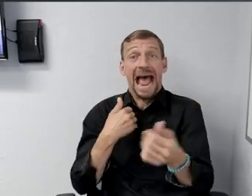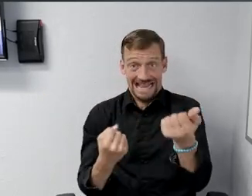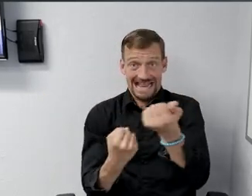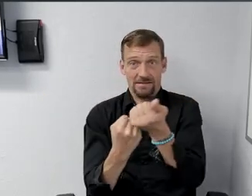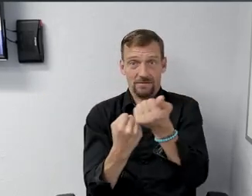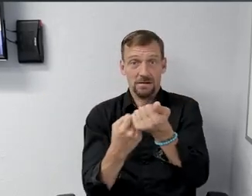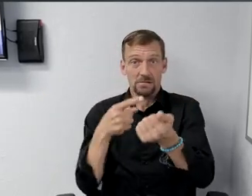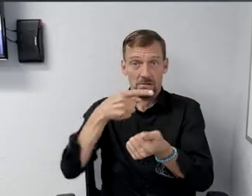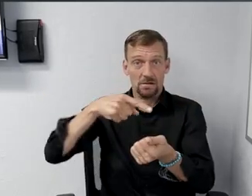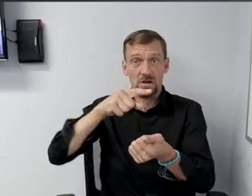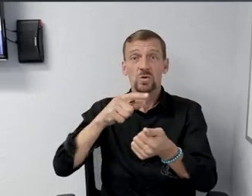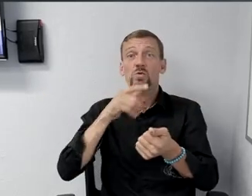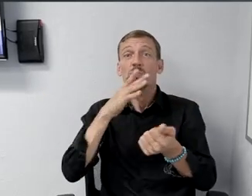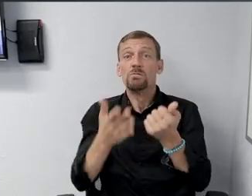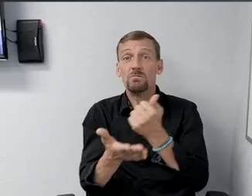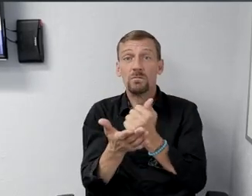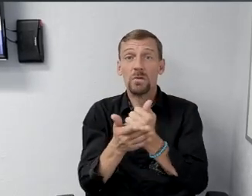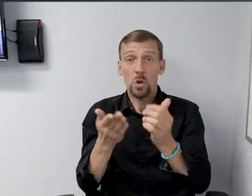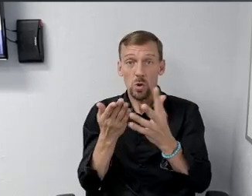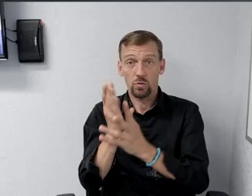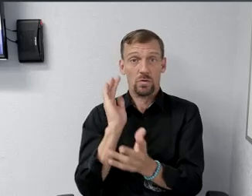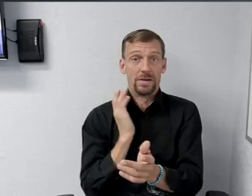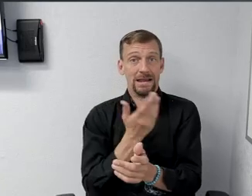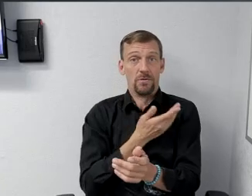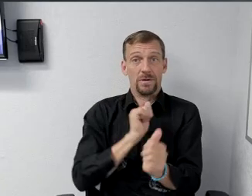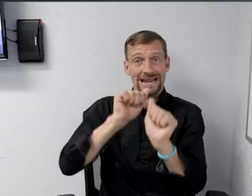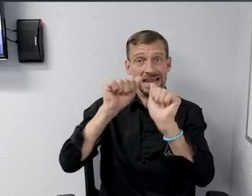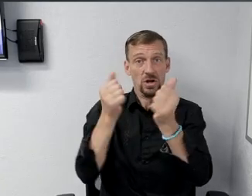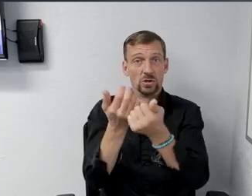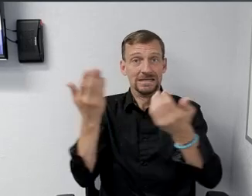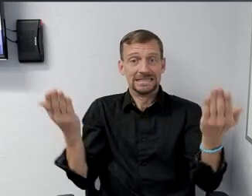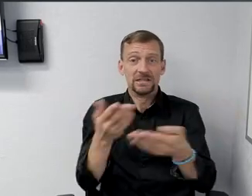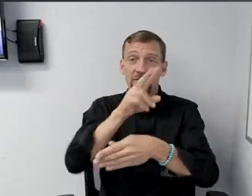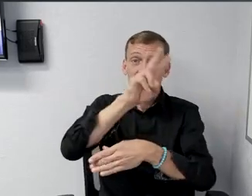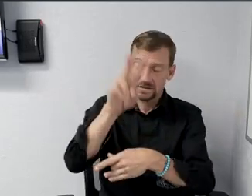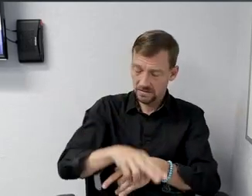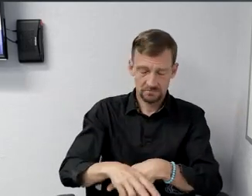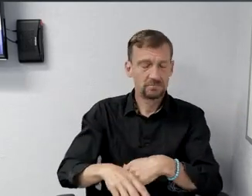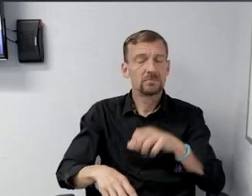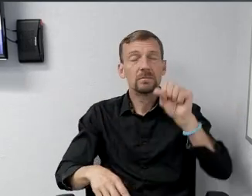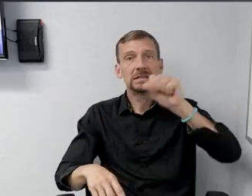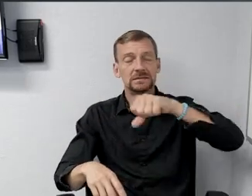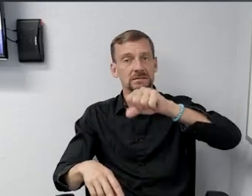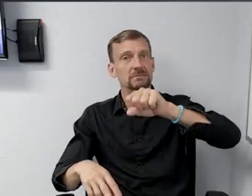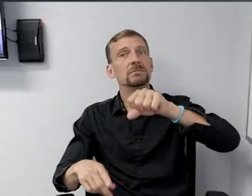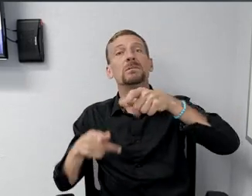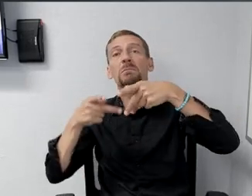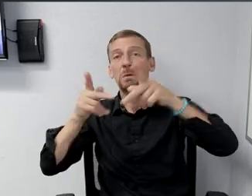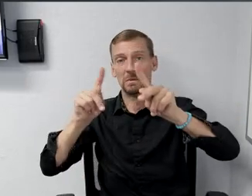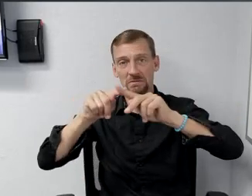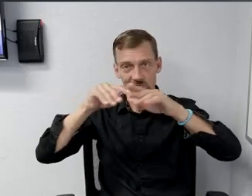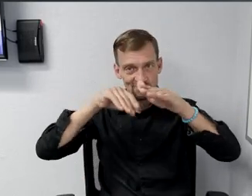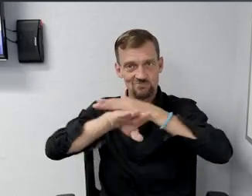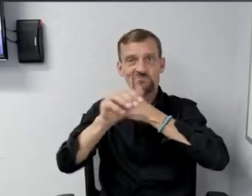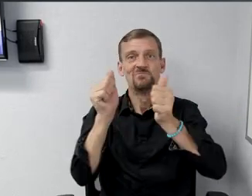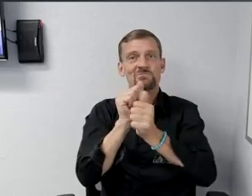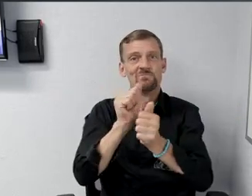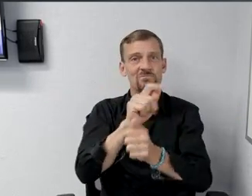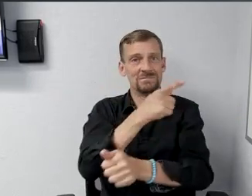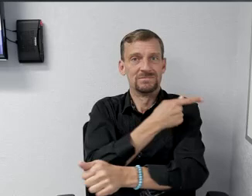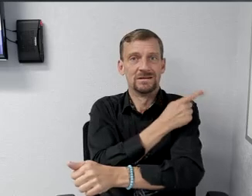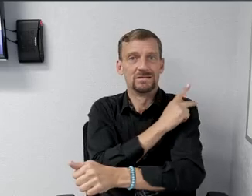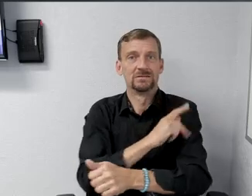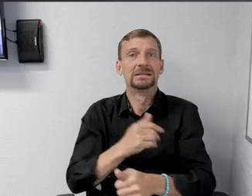advocate through our agencies here in town, absolutely, they're permitted to be with them.